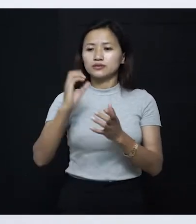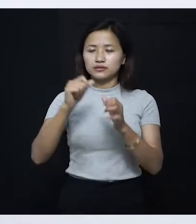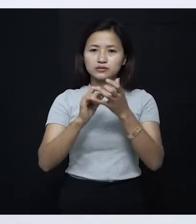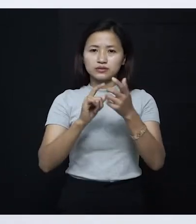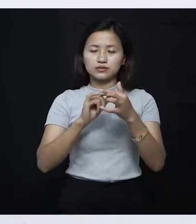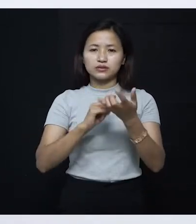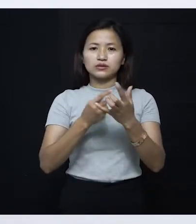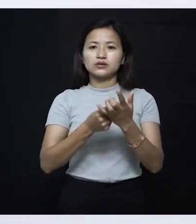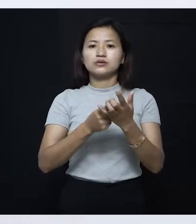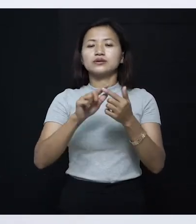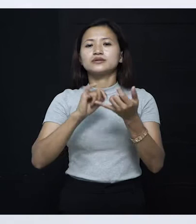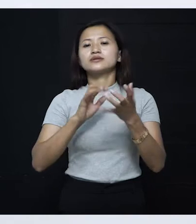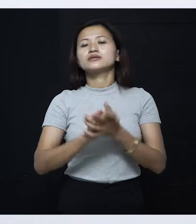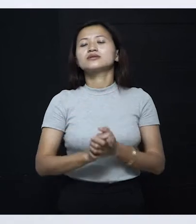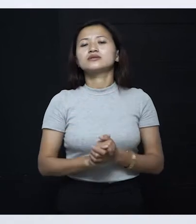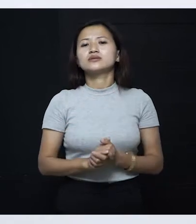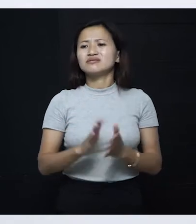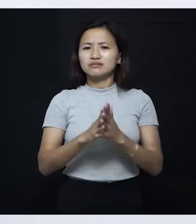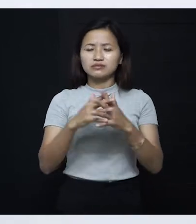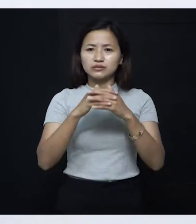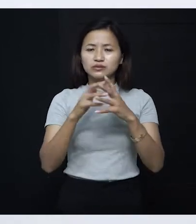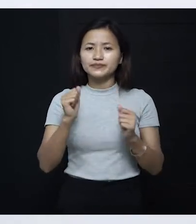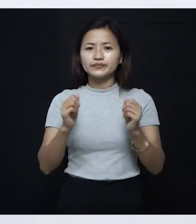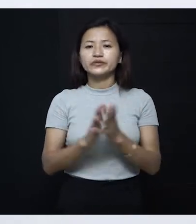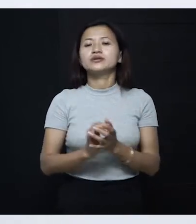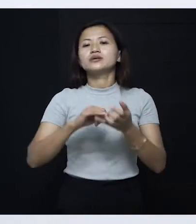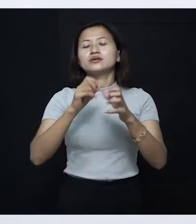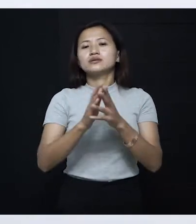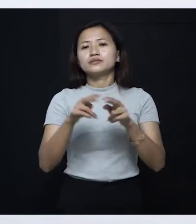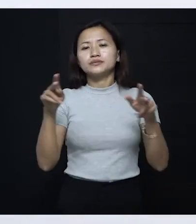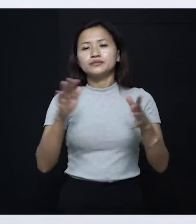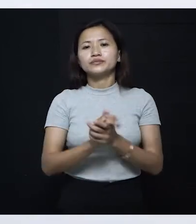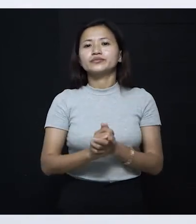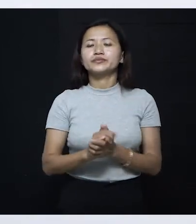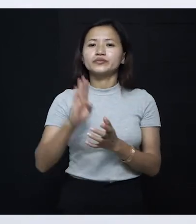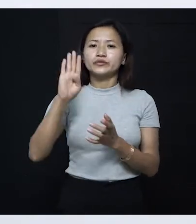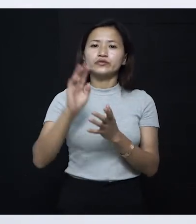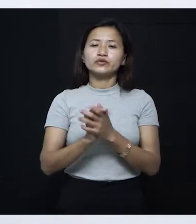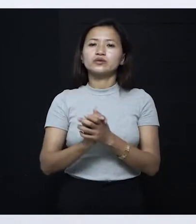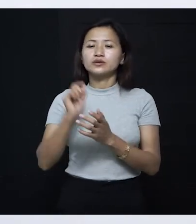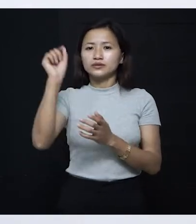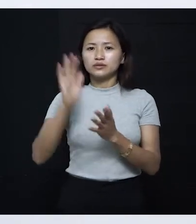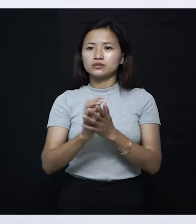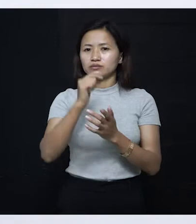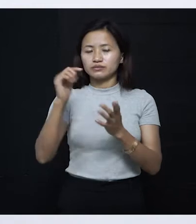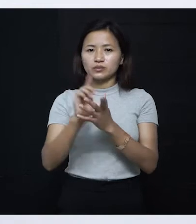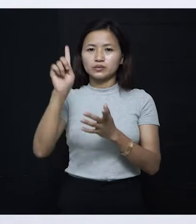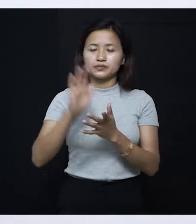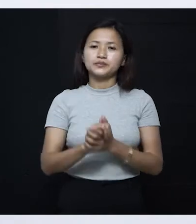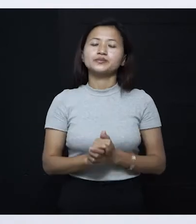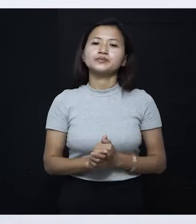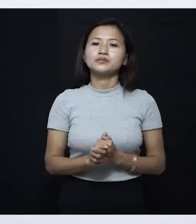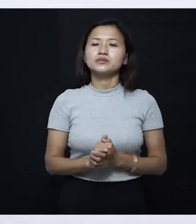Celsius. Got it? So in the winter season, the temperature, it comes down to 4 degree to 1 degree Celsius.